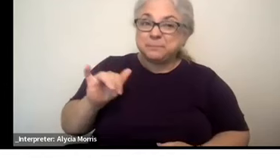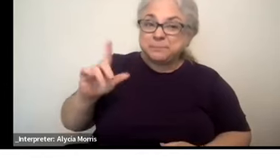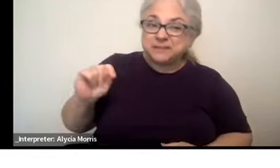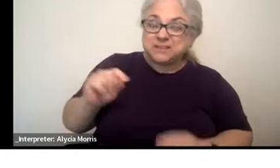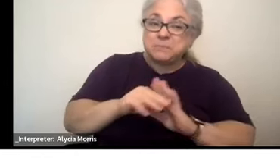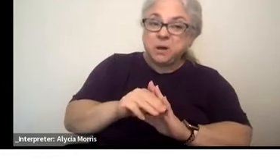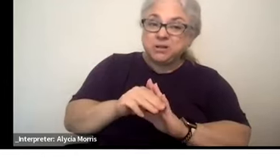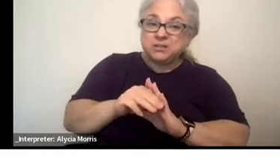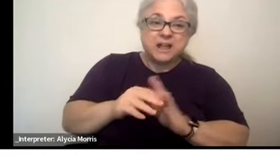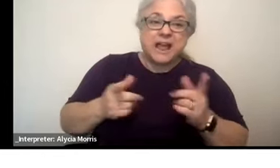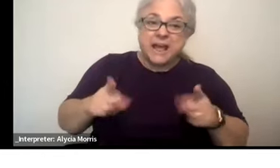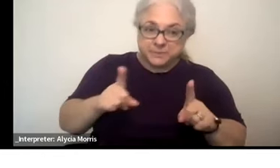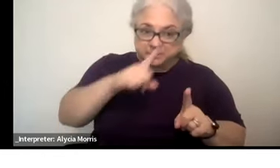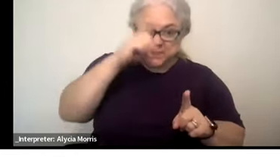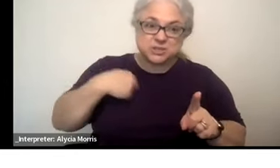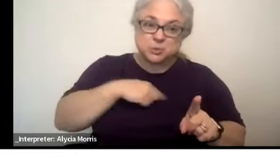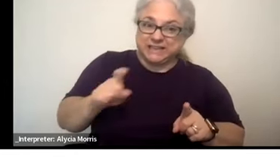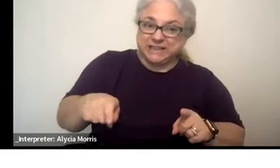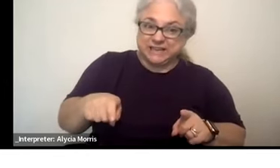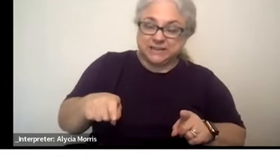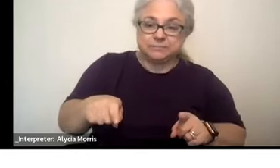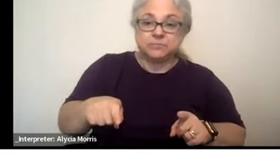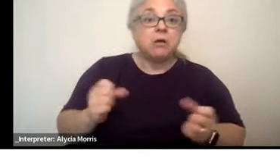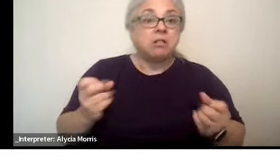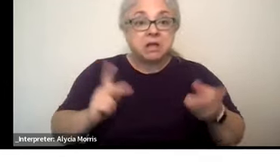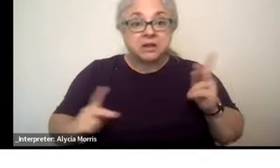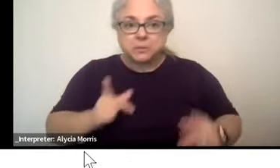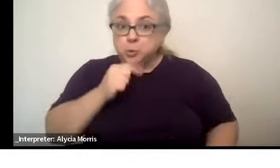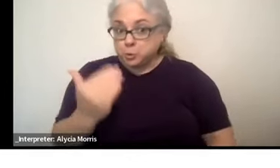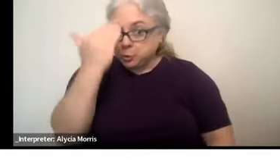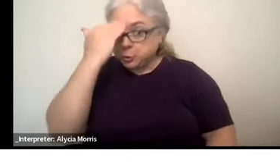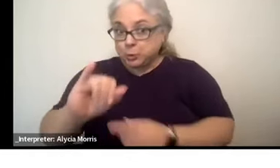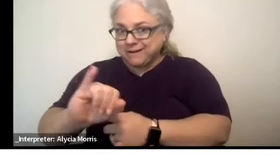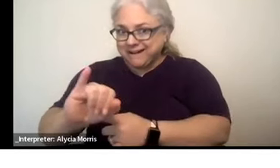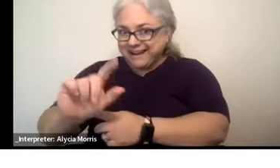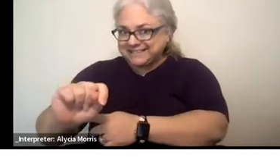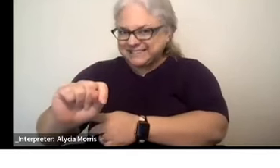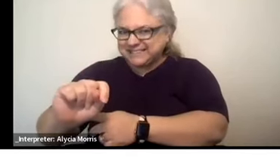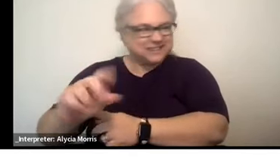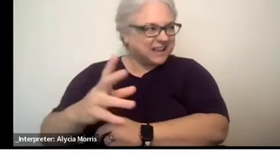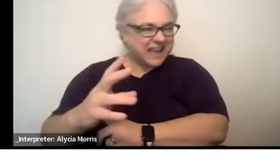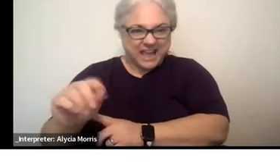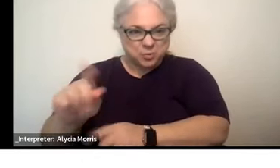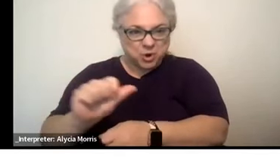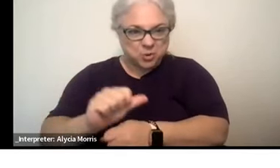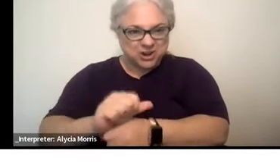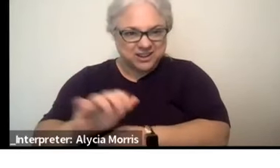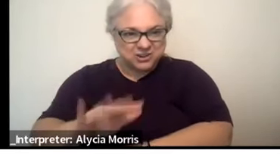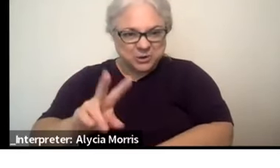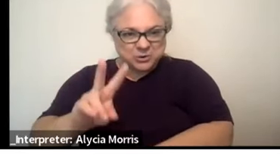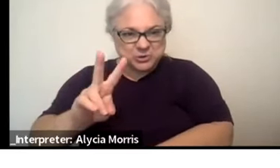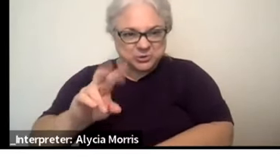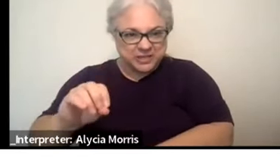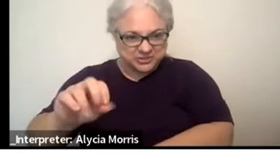of you who know a lot about IT and were around 2002-3 timeframe